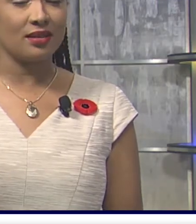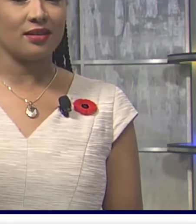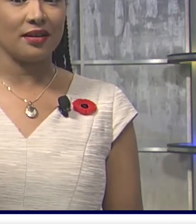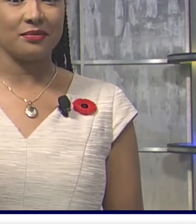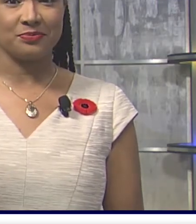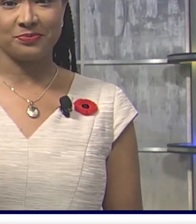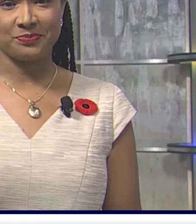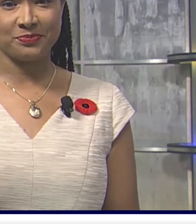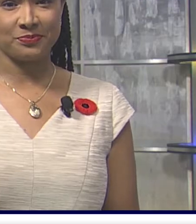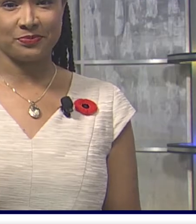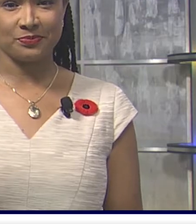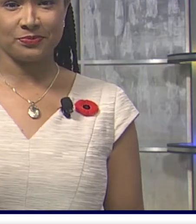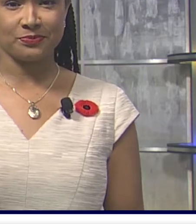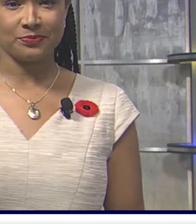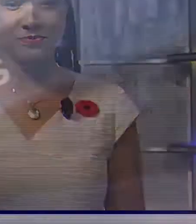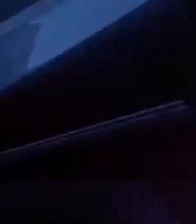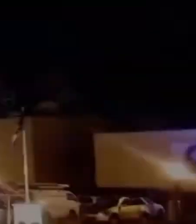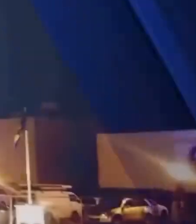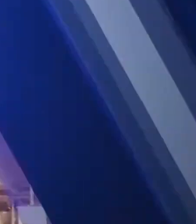against India.